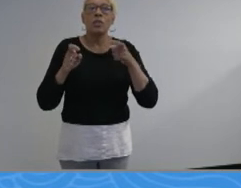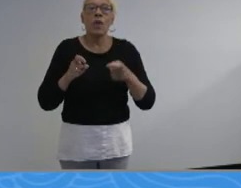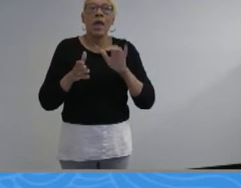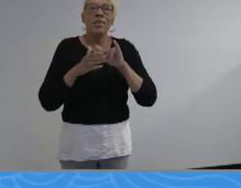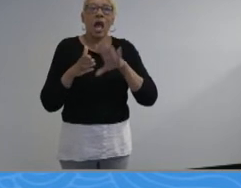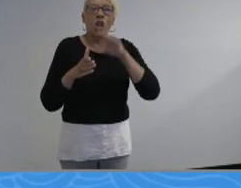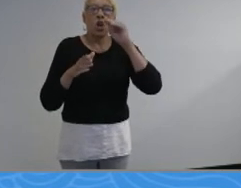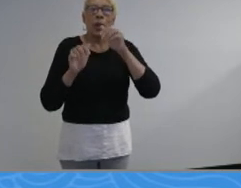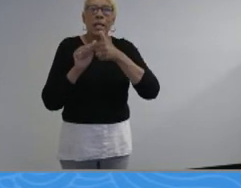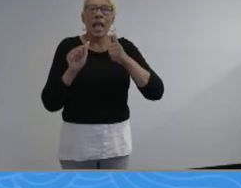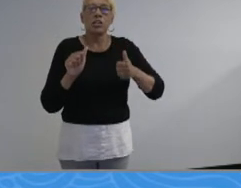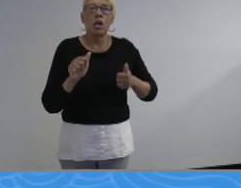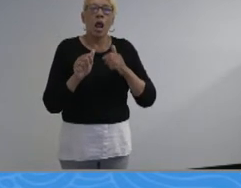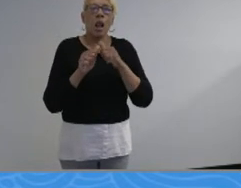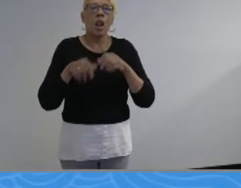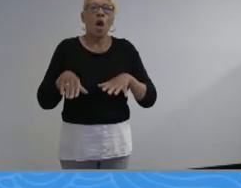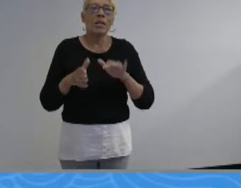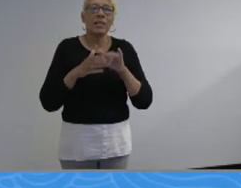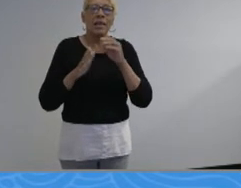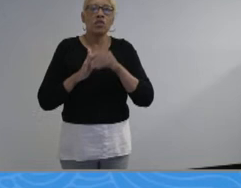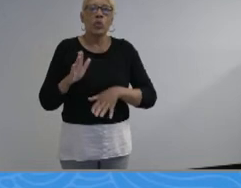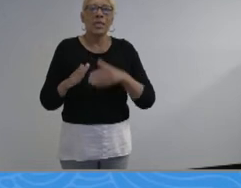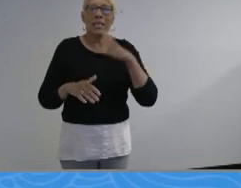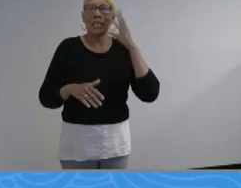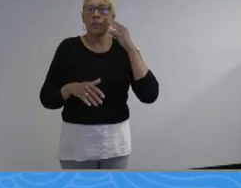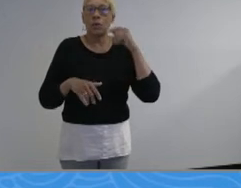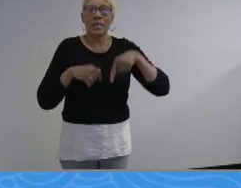loss that our students have experienced this year.